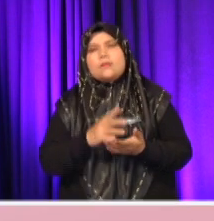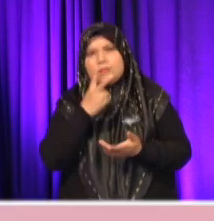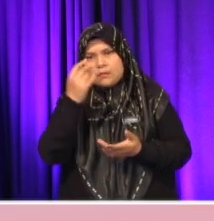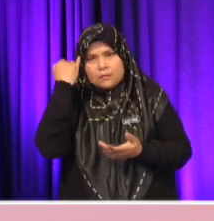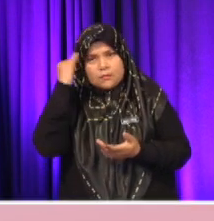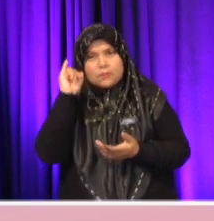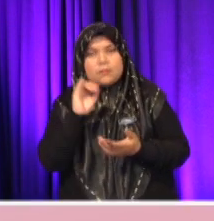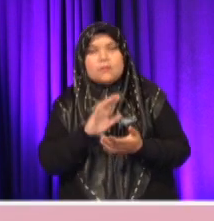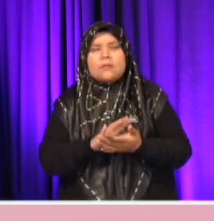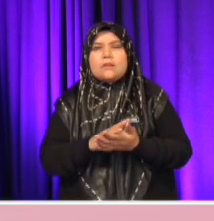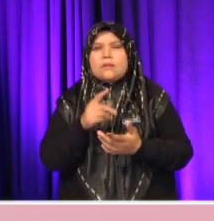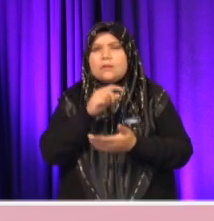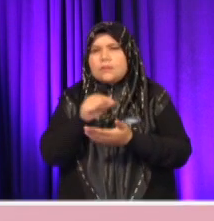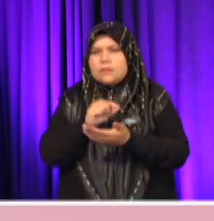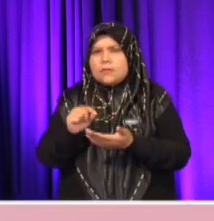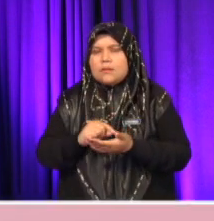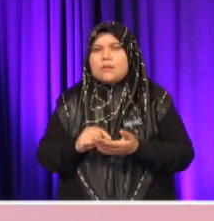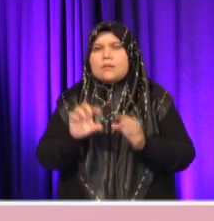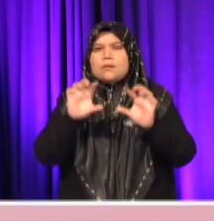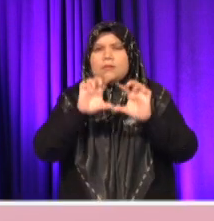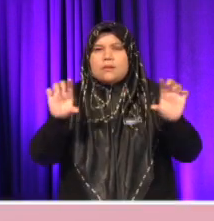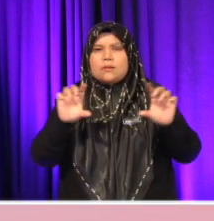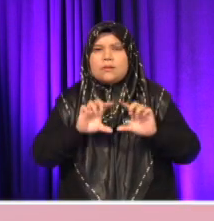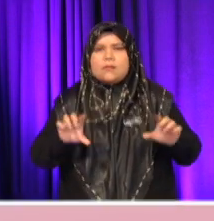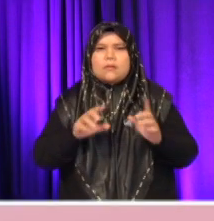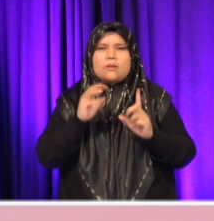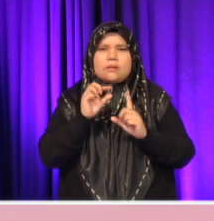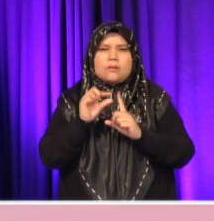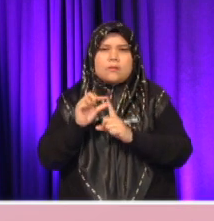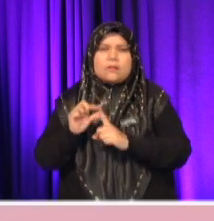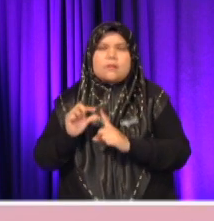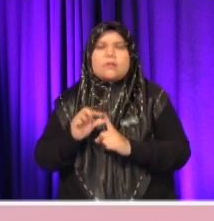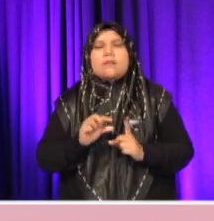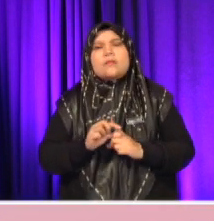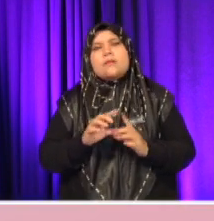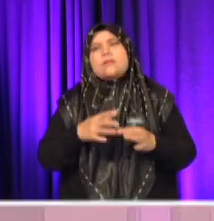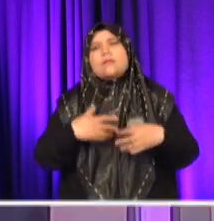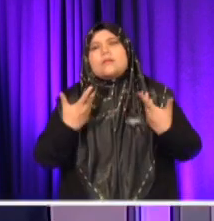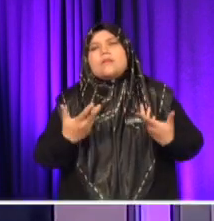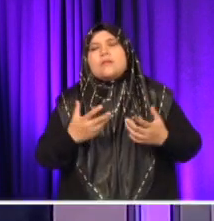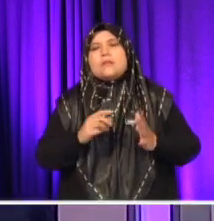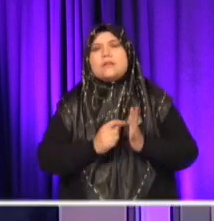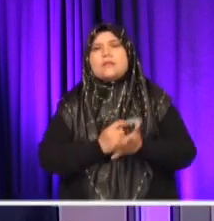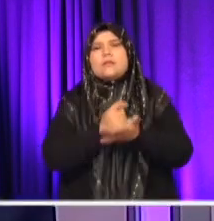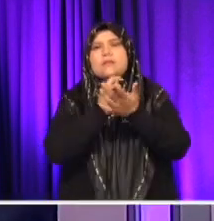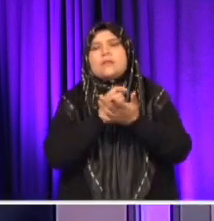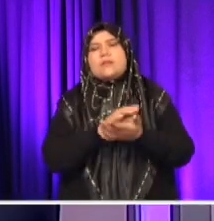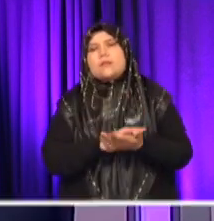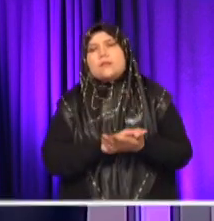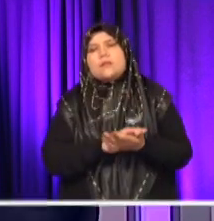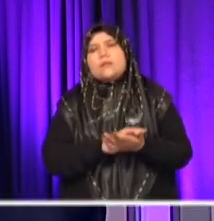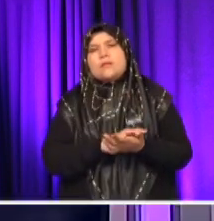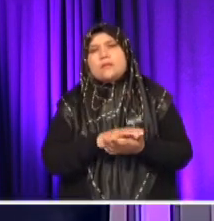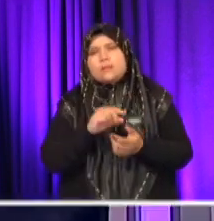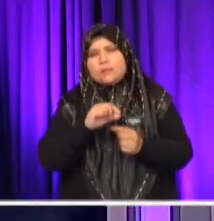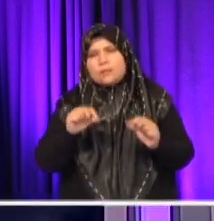given in the text, in the stimulus, can be helpful in, in helping you to write your writing, to write your email